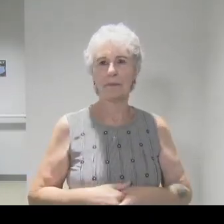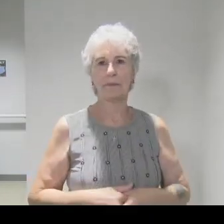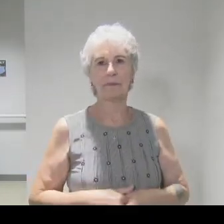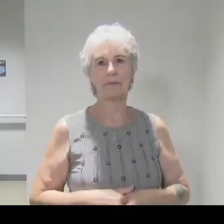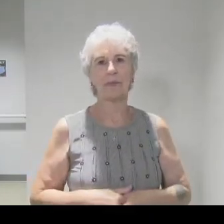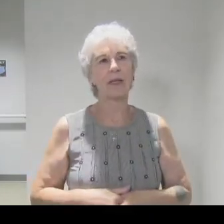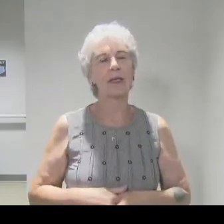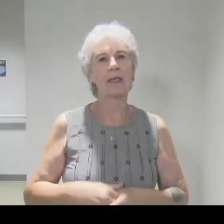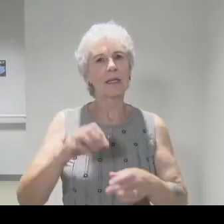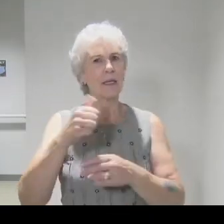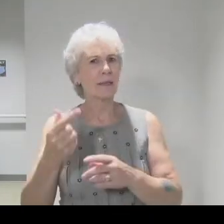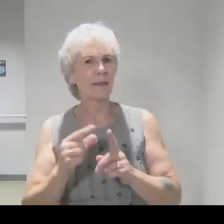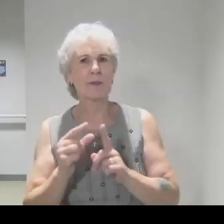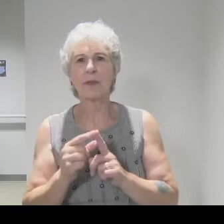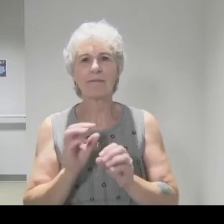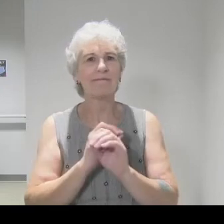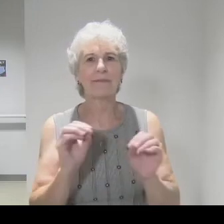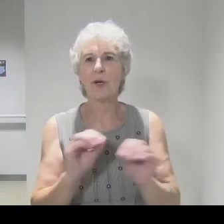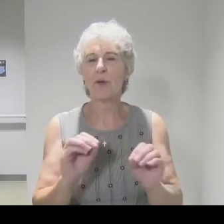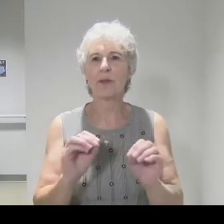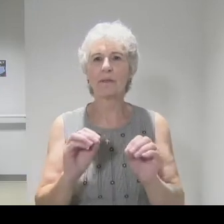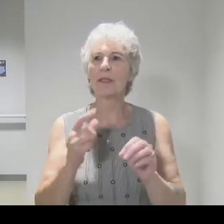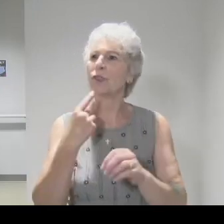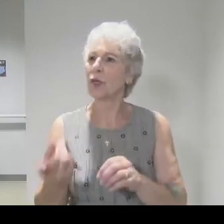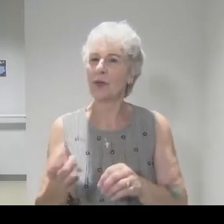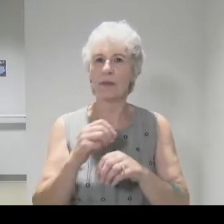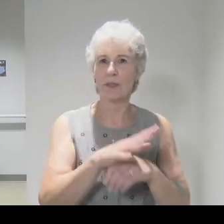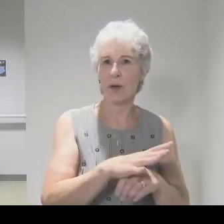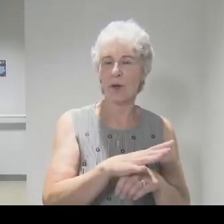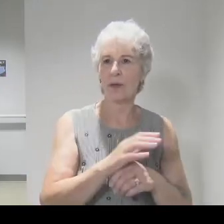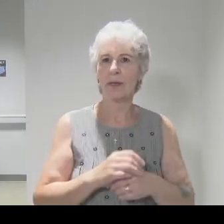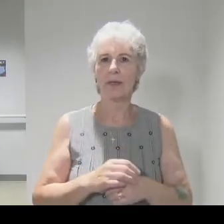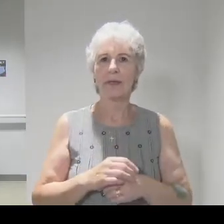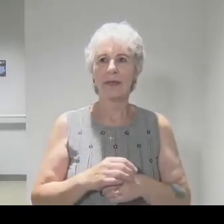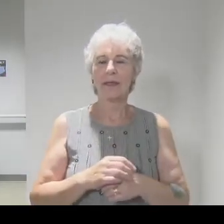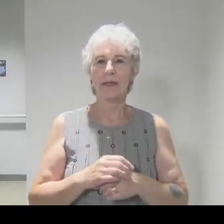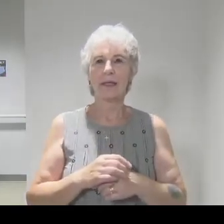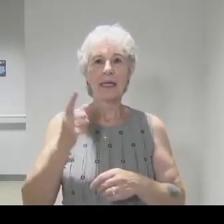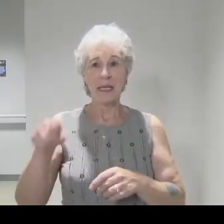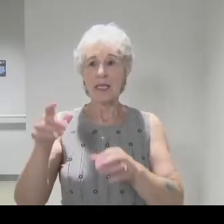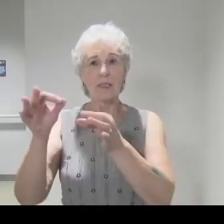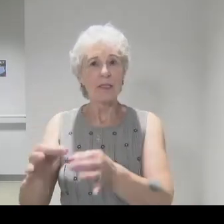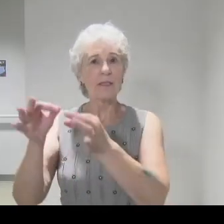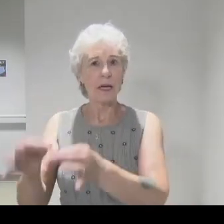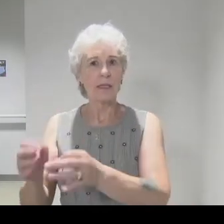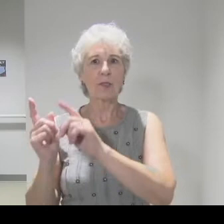You see, in other words, no one commissioned him. He commissioned himself, and nobody was following him.